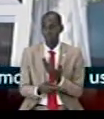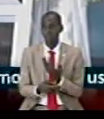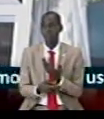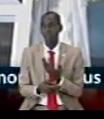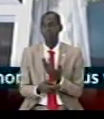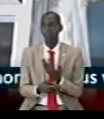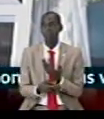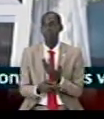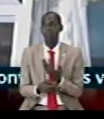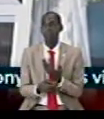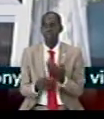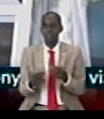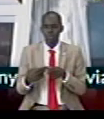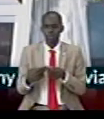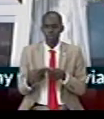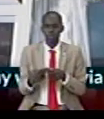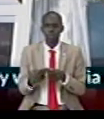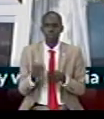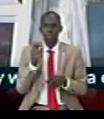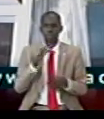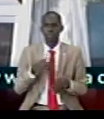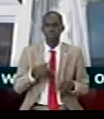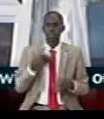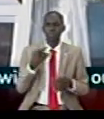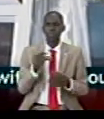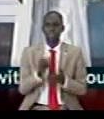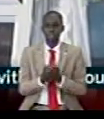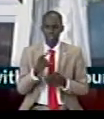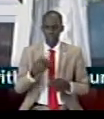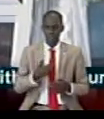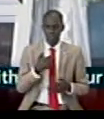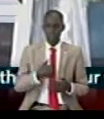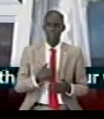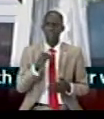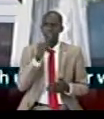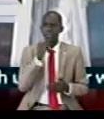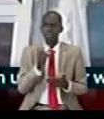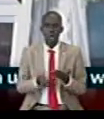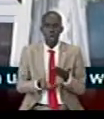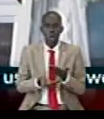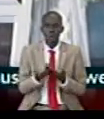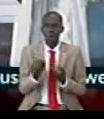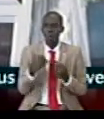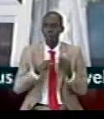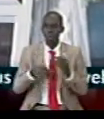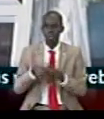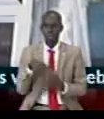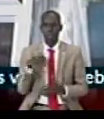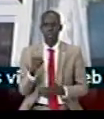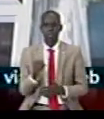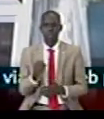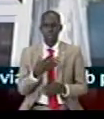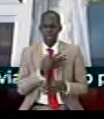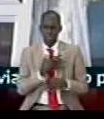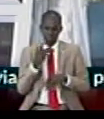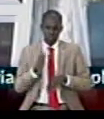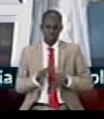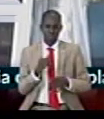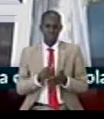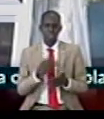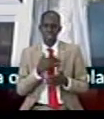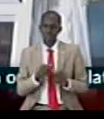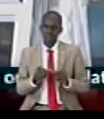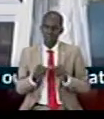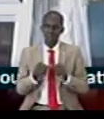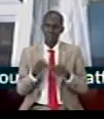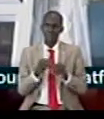time I saw my chest. It's like my chest want to come out. Well, I said, I hold that chest and I was still praying, you know. I was